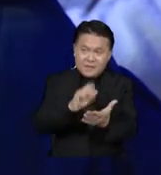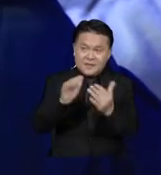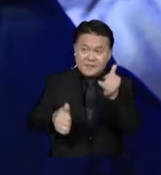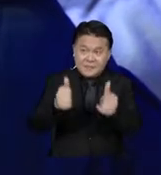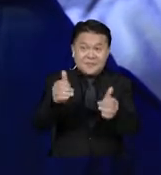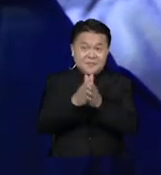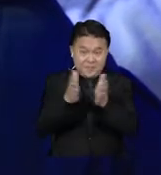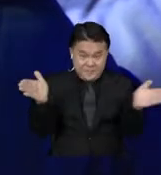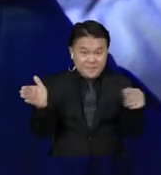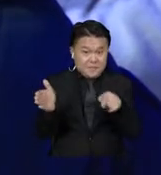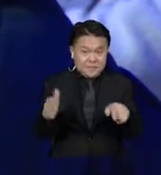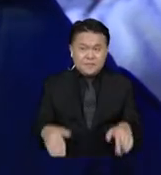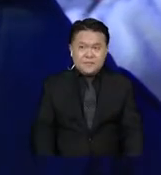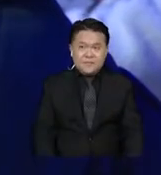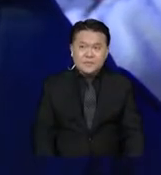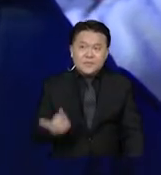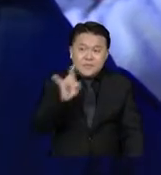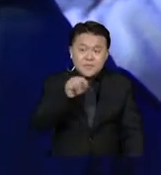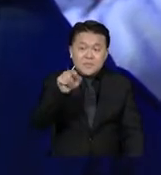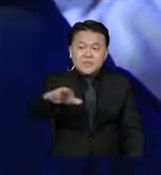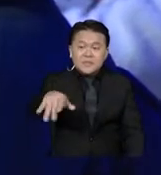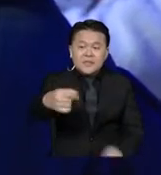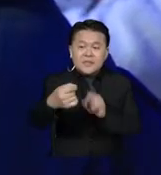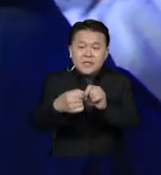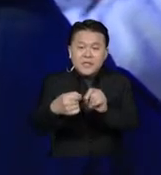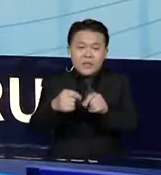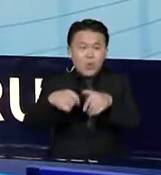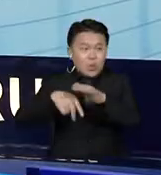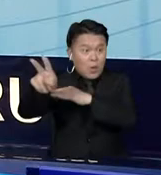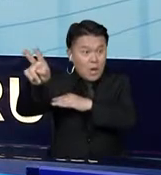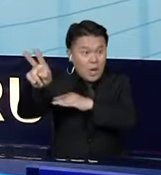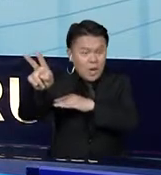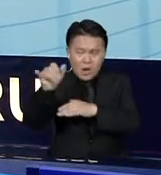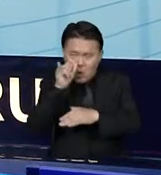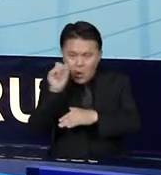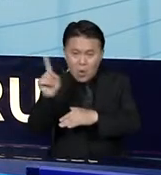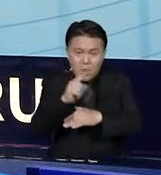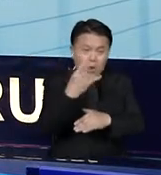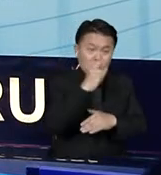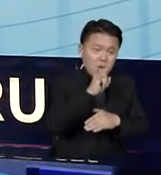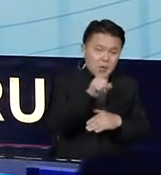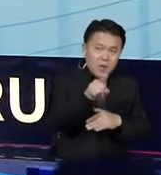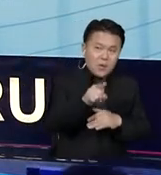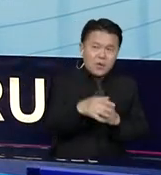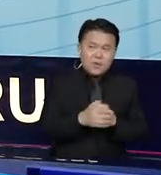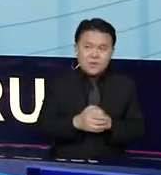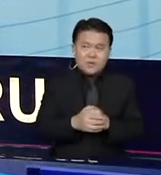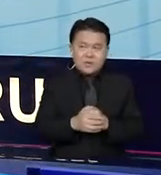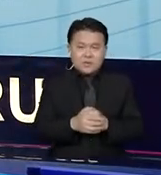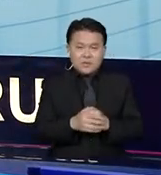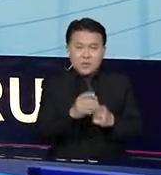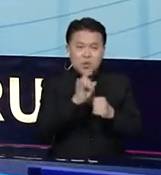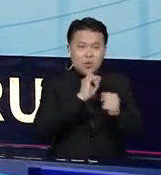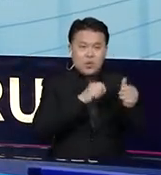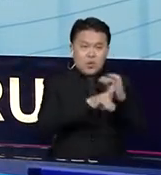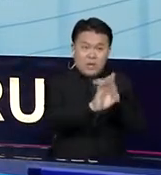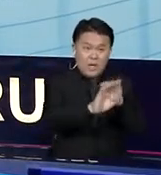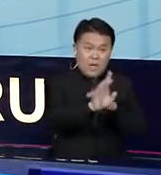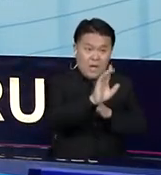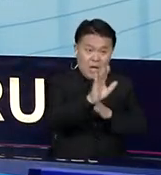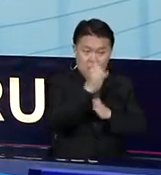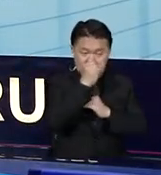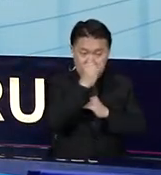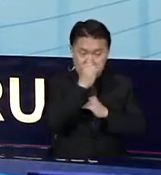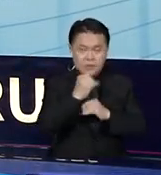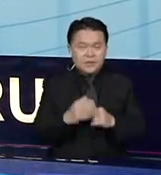away and try to bite. But each year, they picked out the friendliest fox, who are the most attracted and